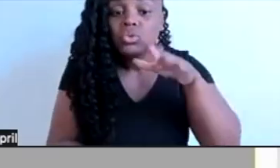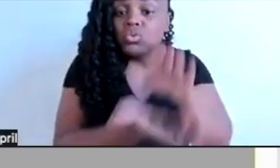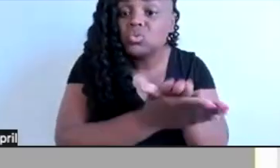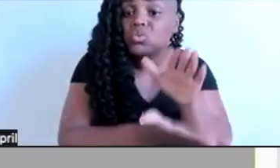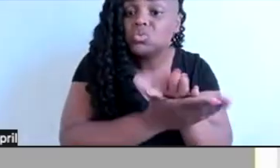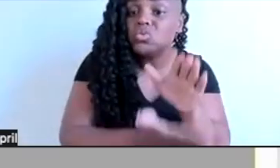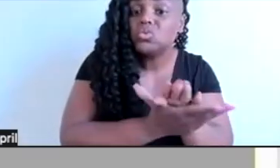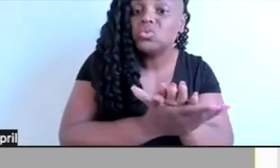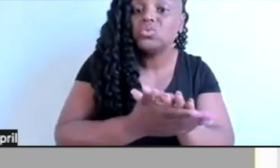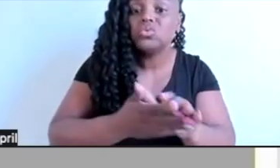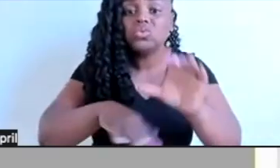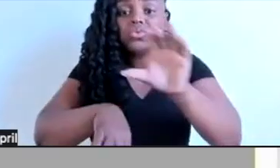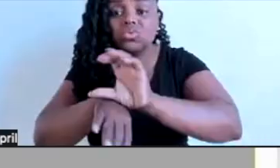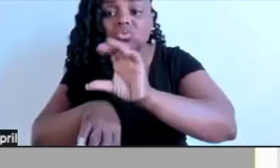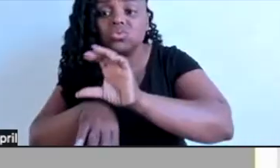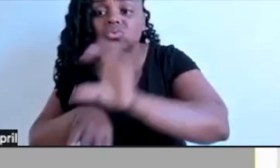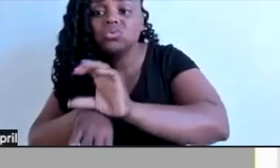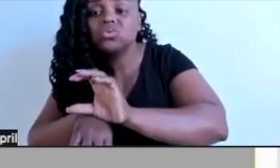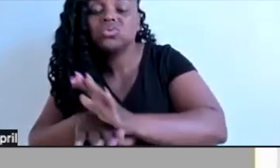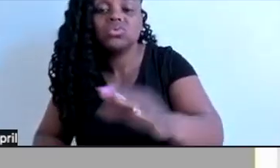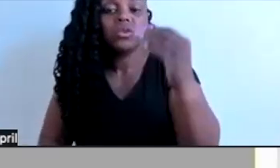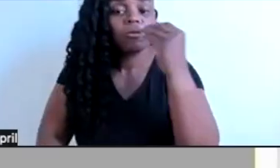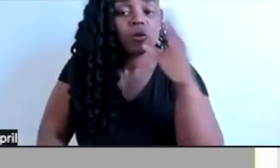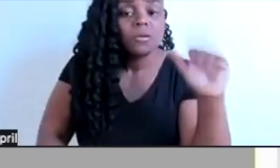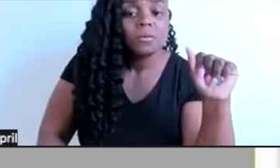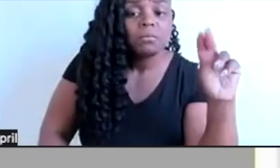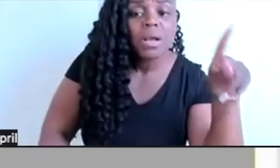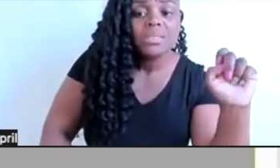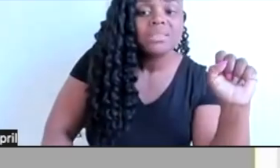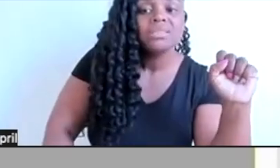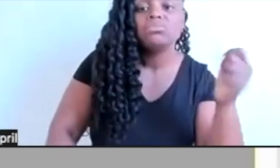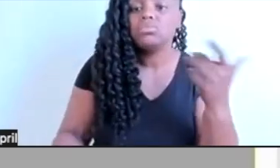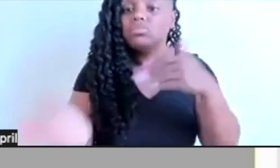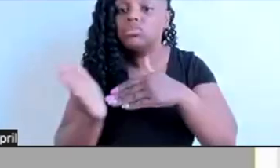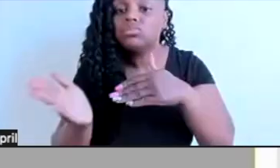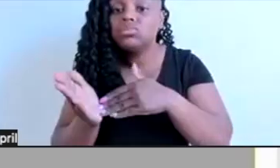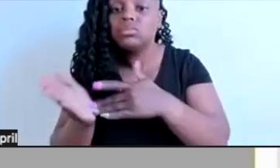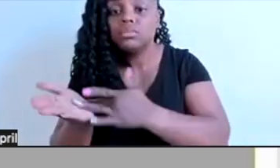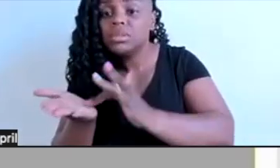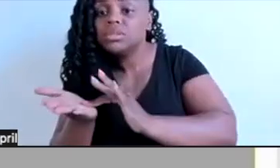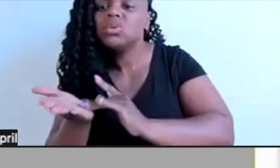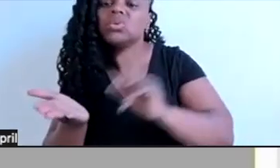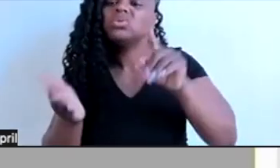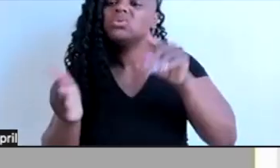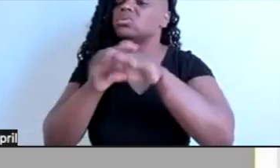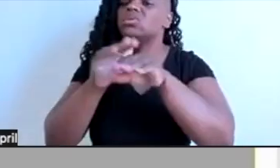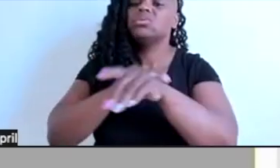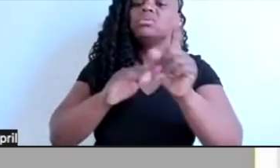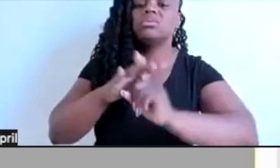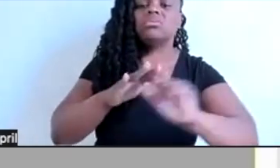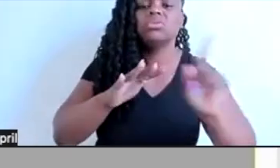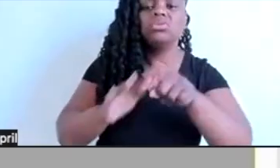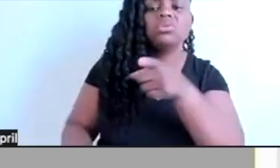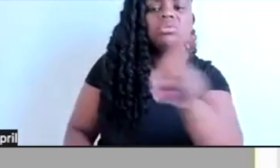banks, medical facilities, evacuation routes, places where disaster relief is being provided, or emergency